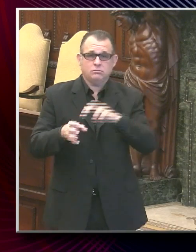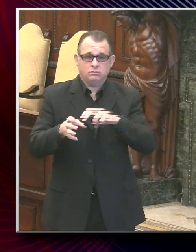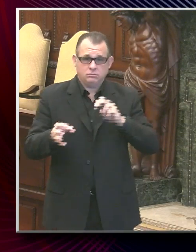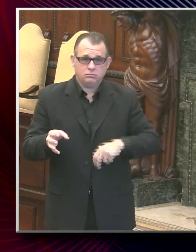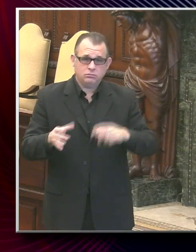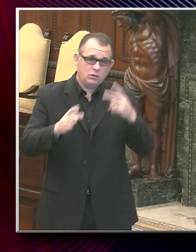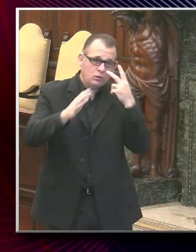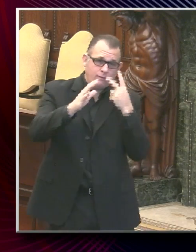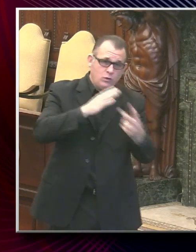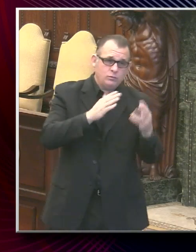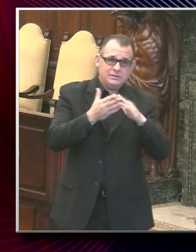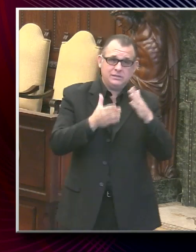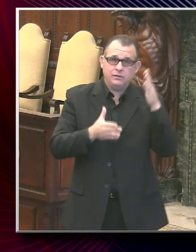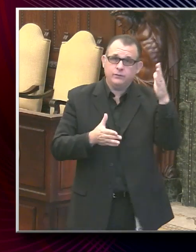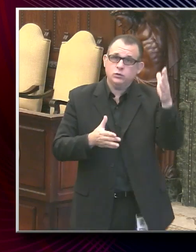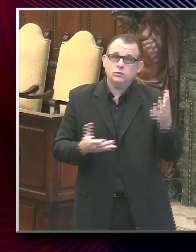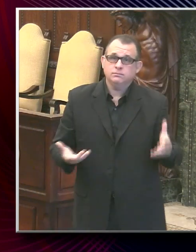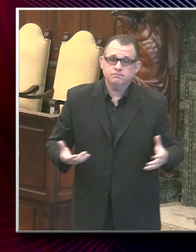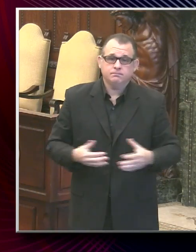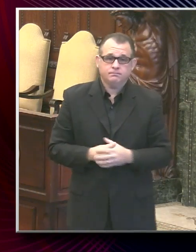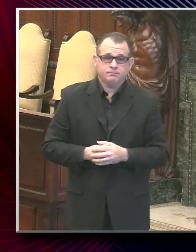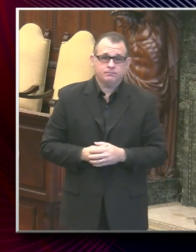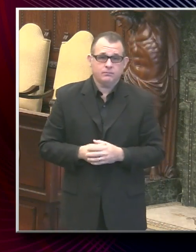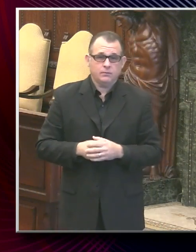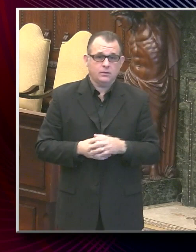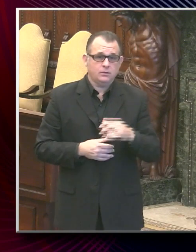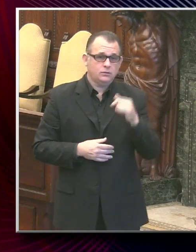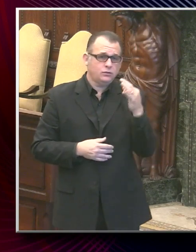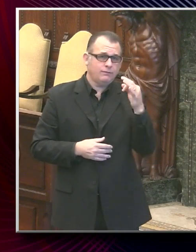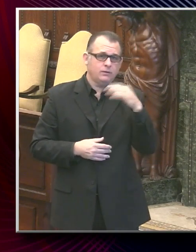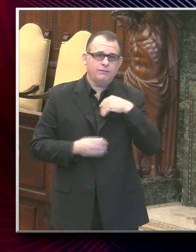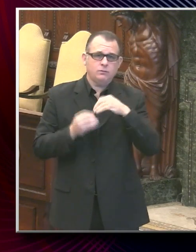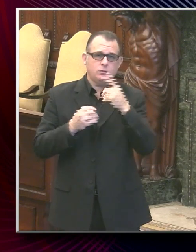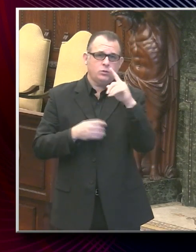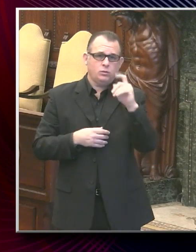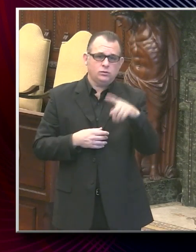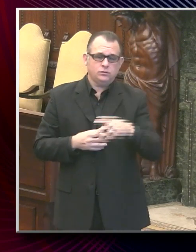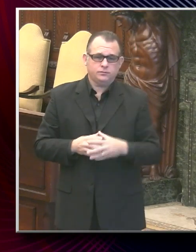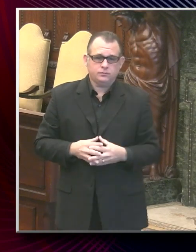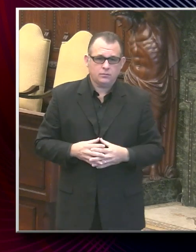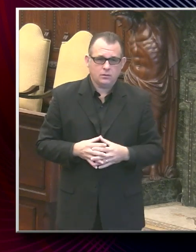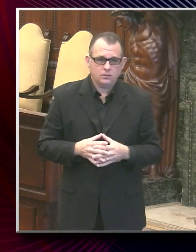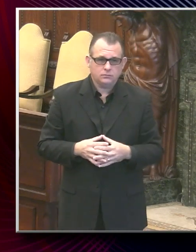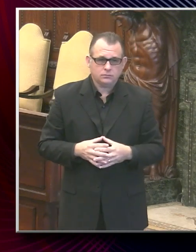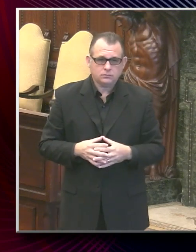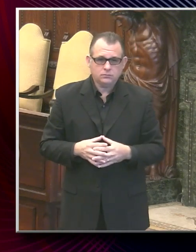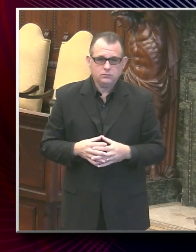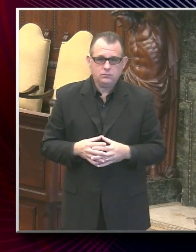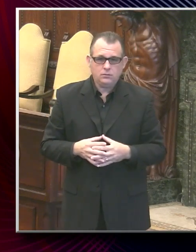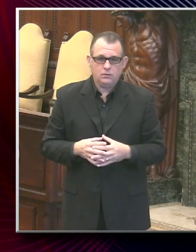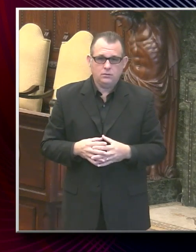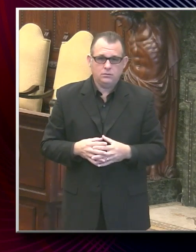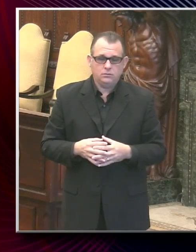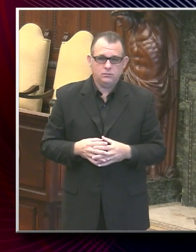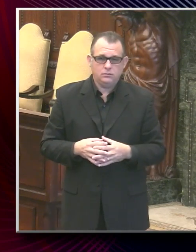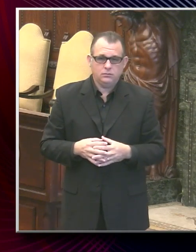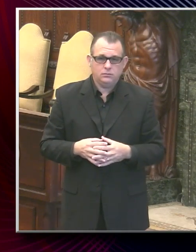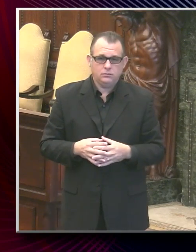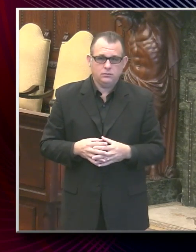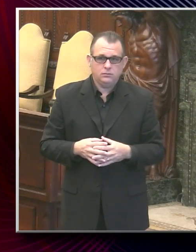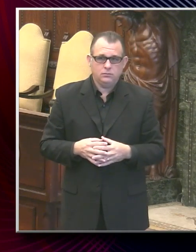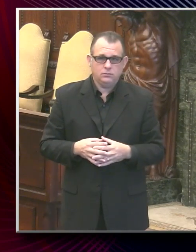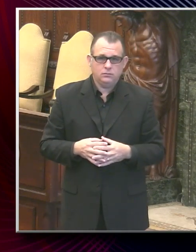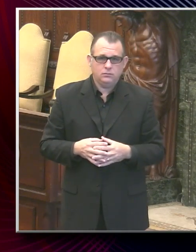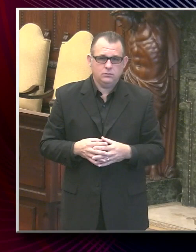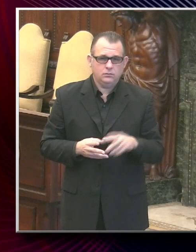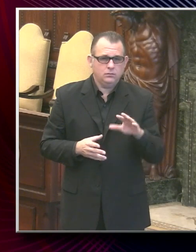future. I have one more question. I've asked this at another event as well and wasn't able to get an answer. Once again, the reporting